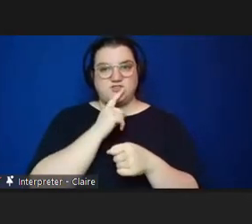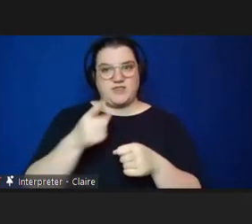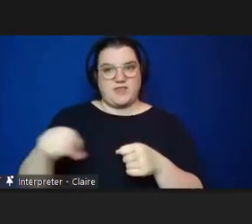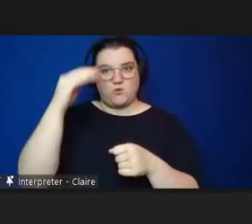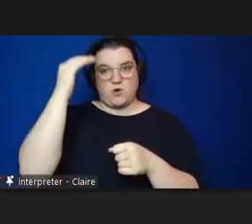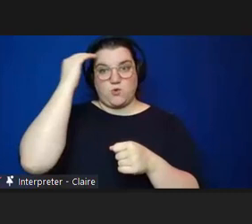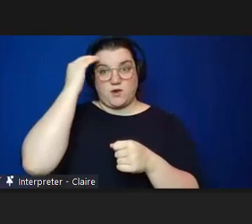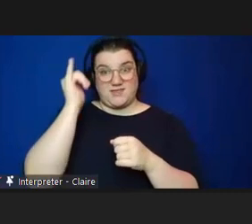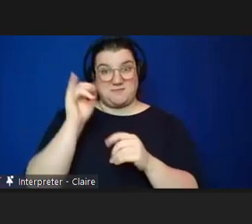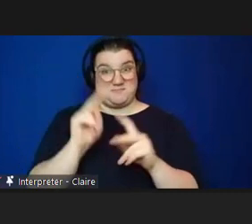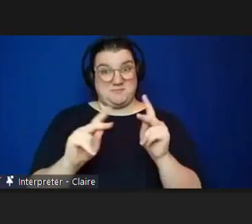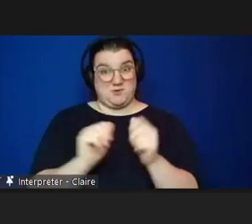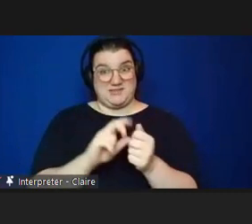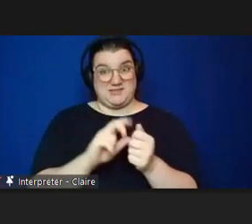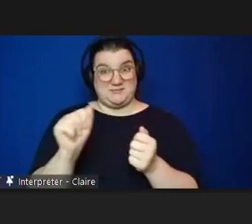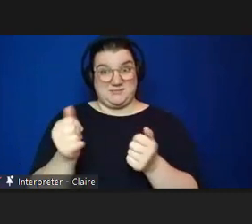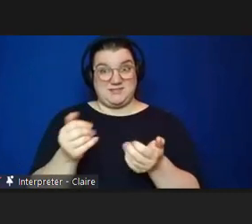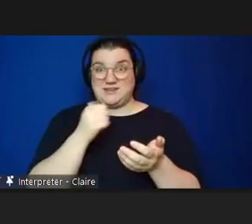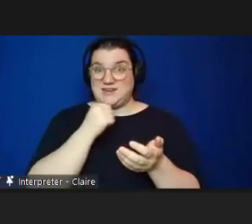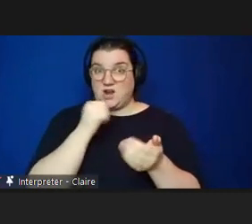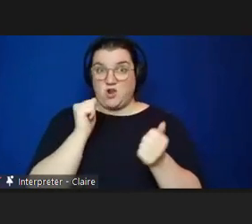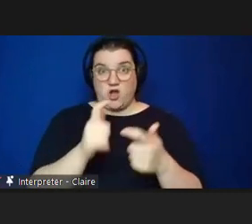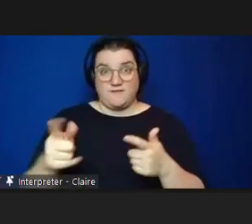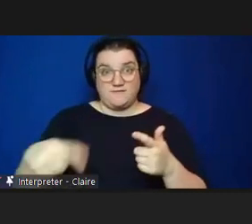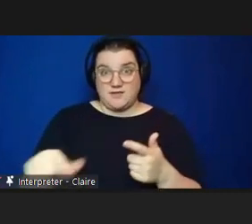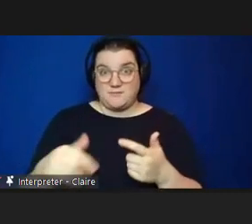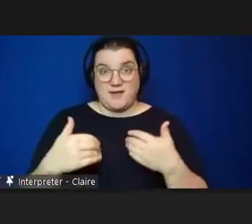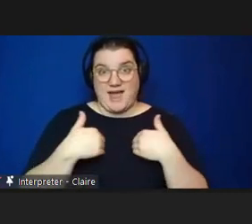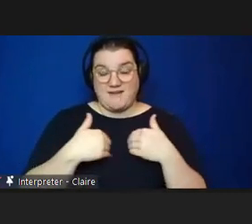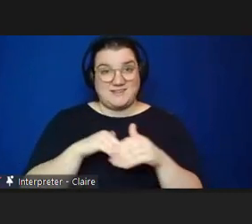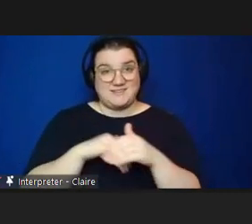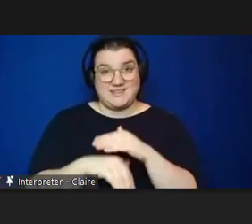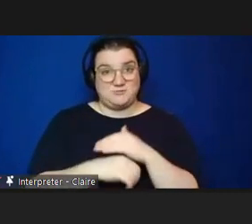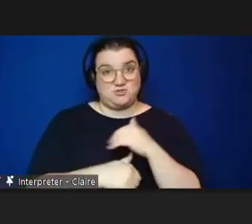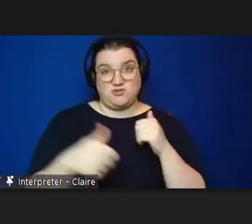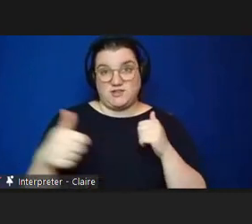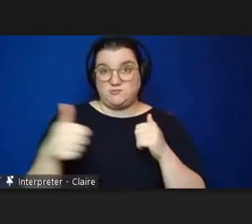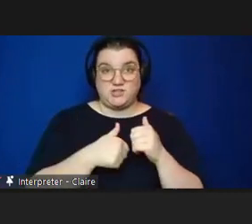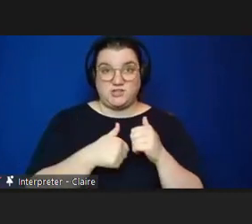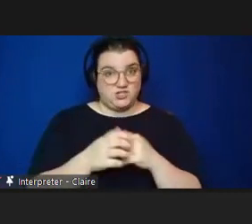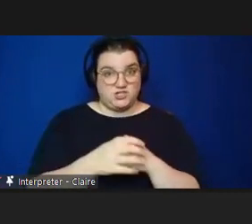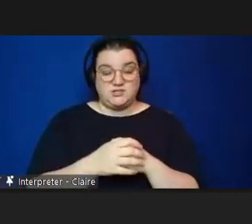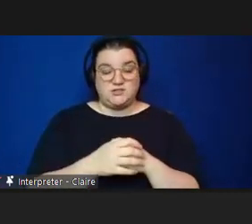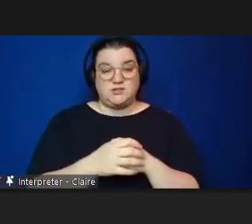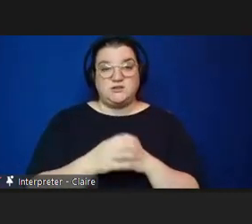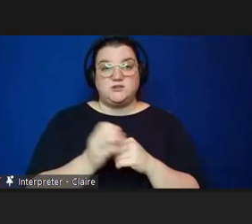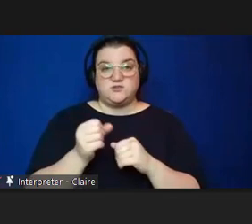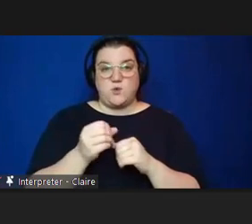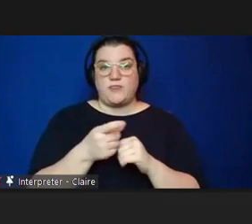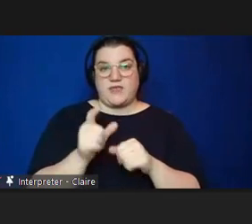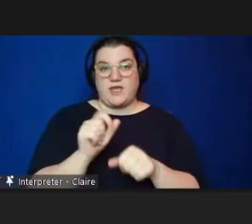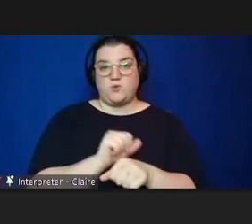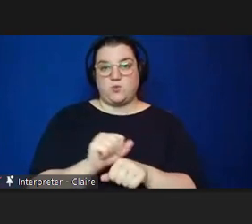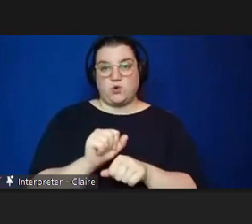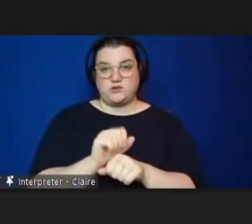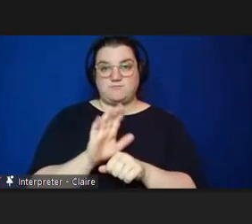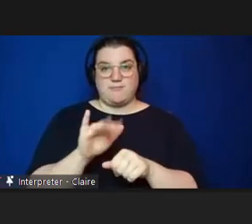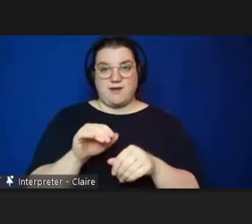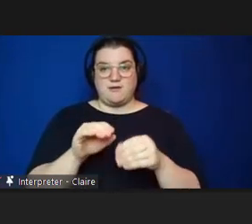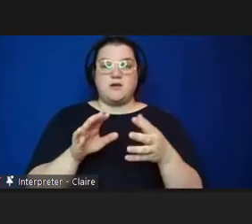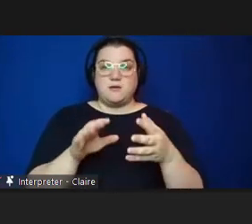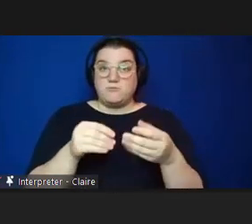people with disabilities, not all of them have accessible transportation. So they worked by providing